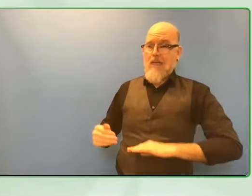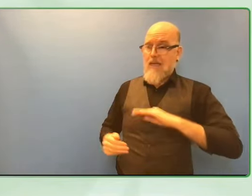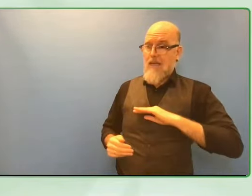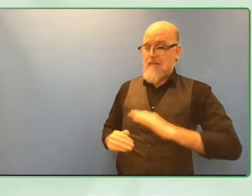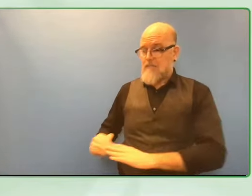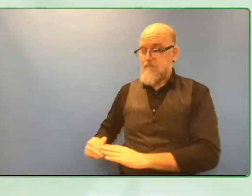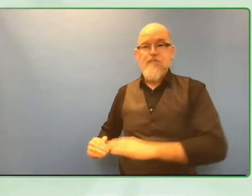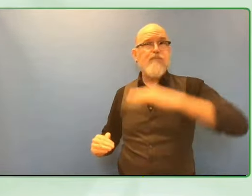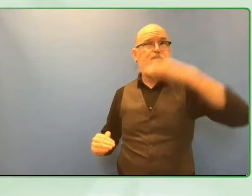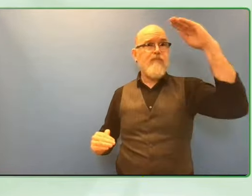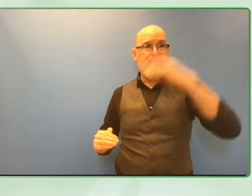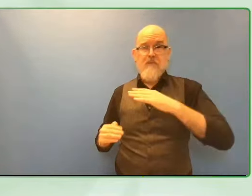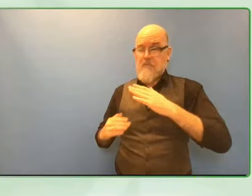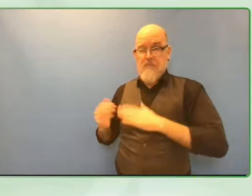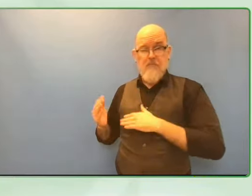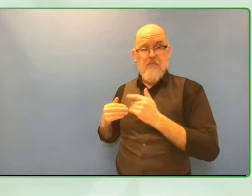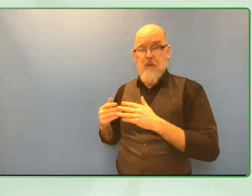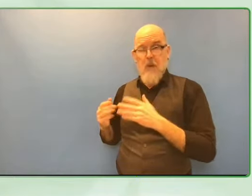age spectrum?